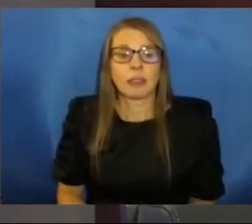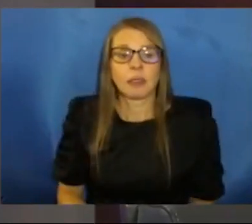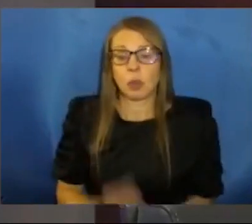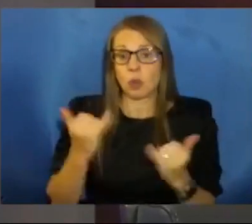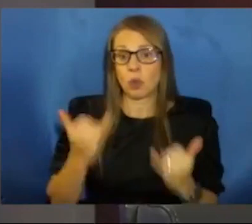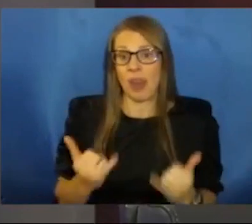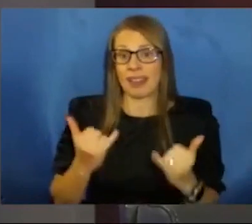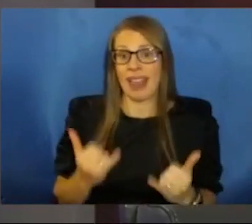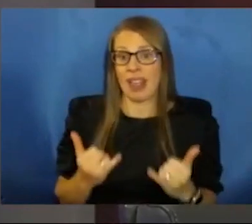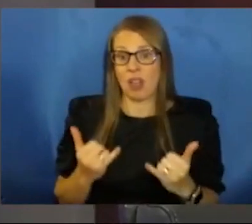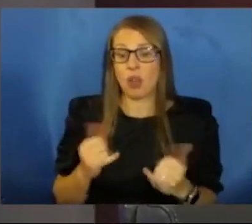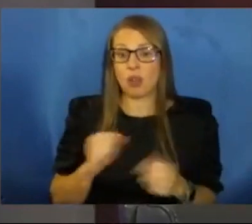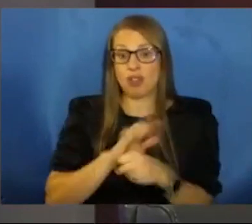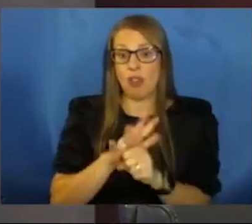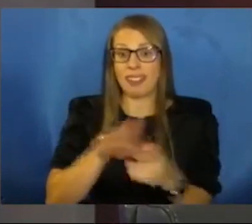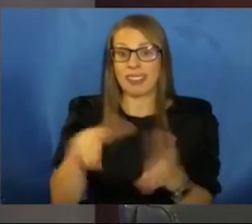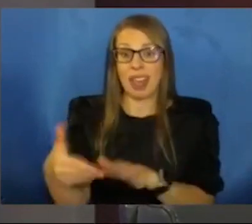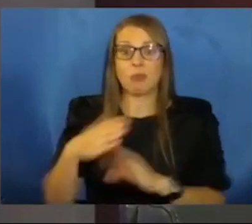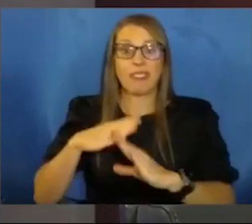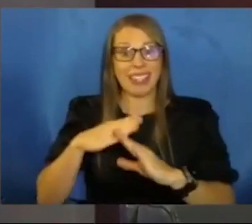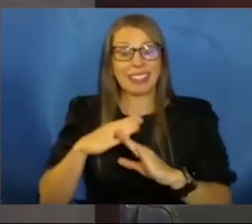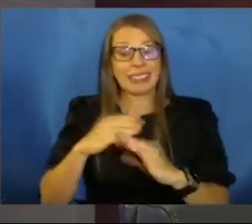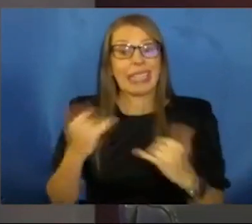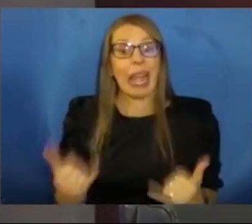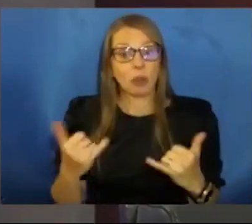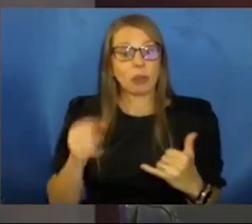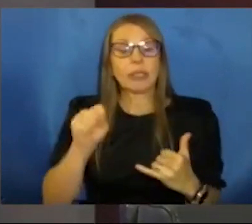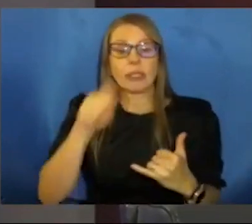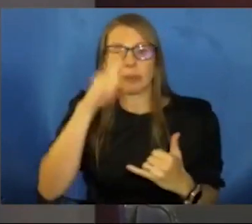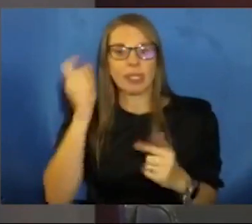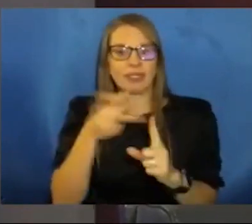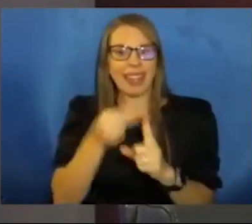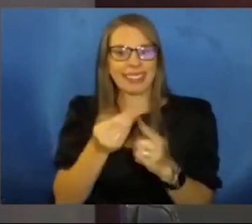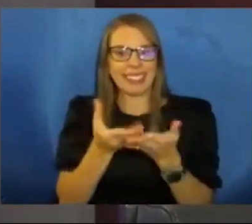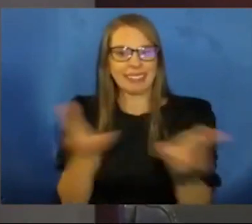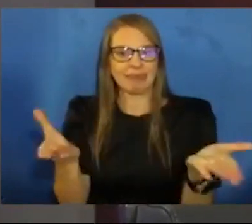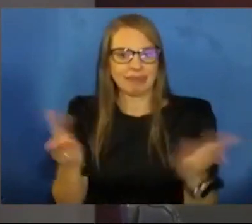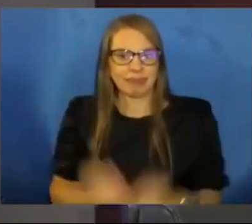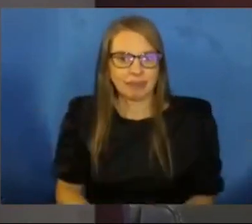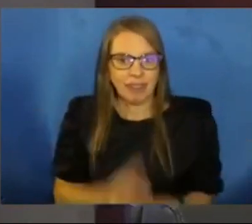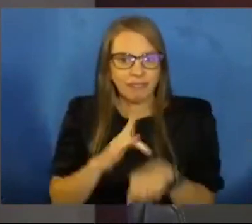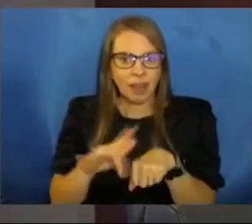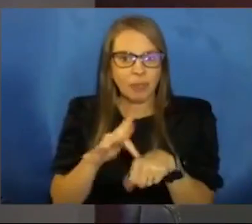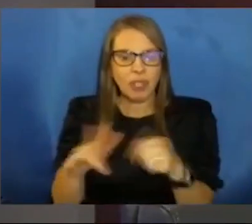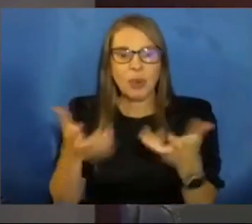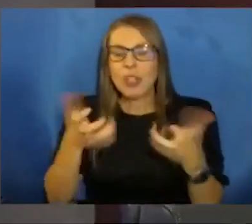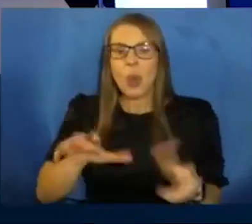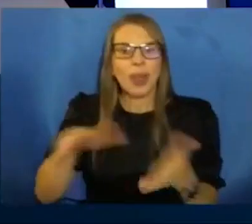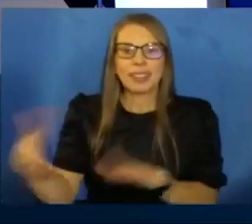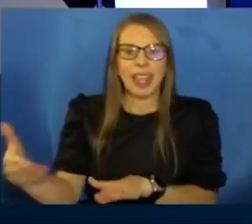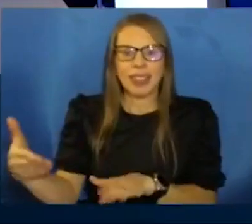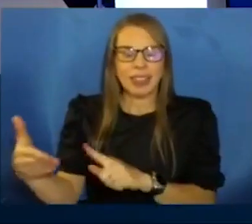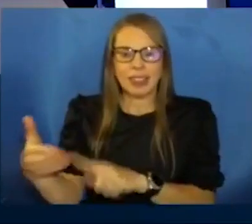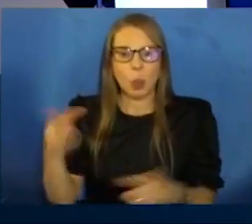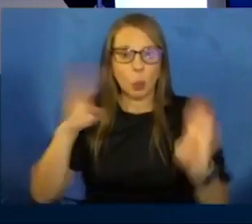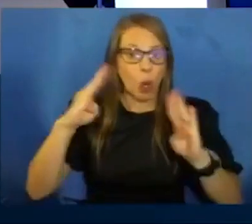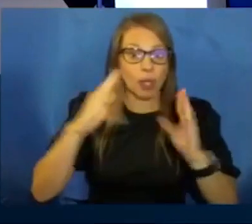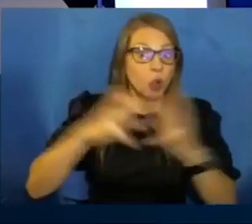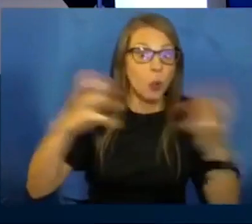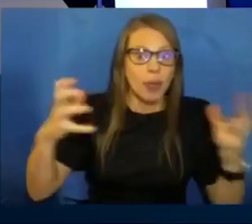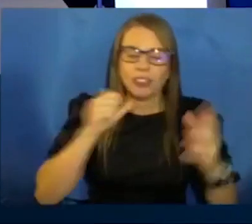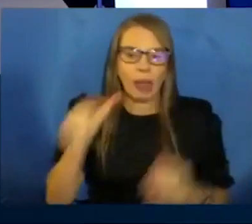People die every day. What we don't want is preventable deaths, and we know that